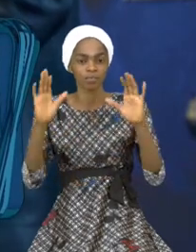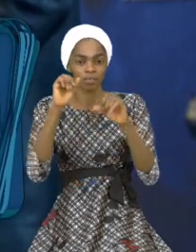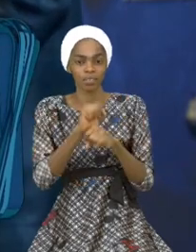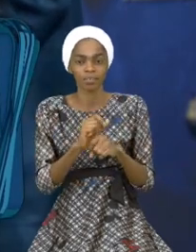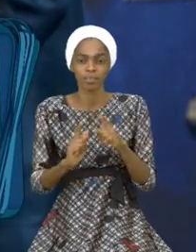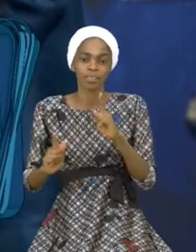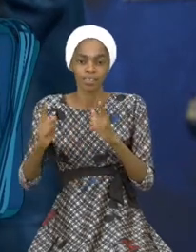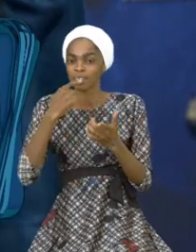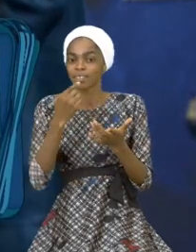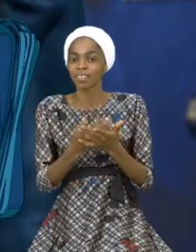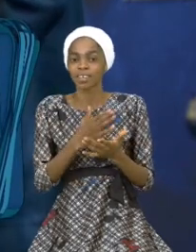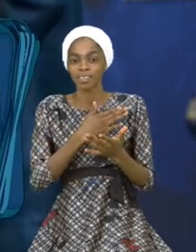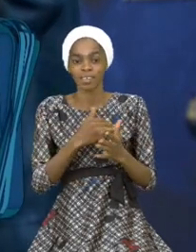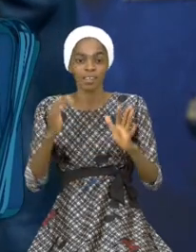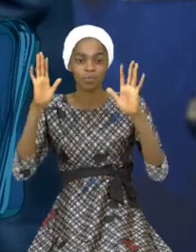wonders.